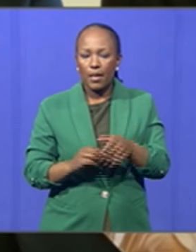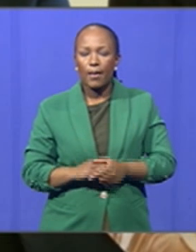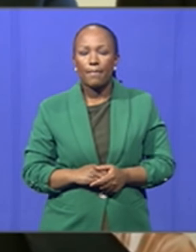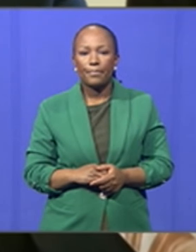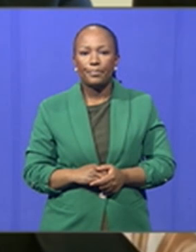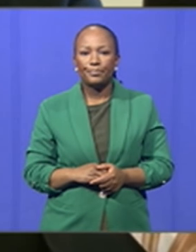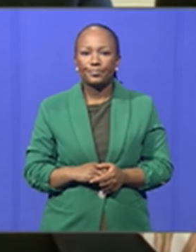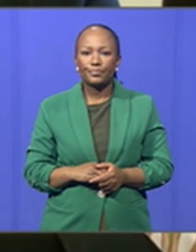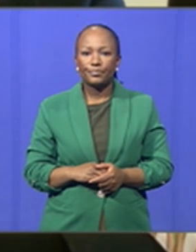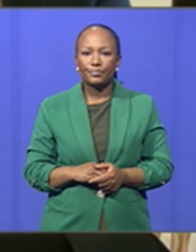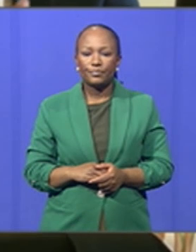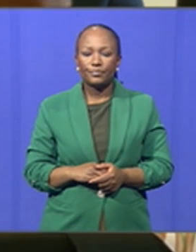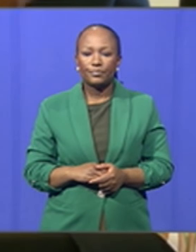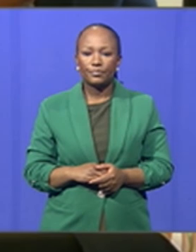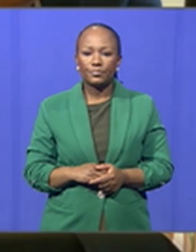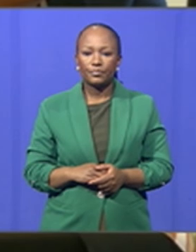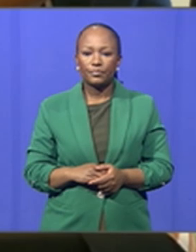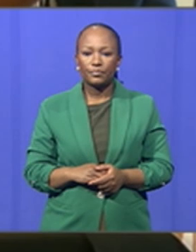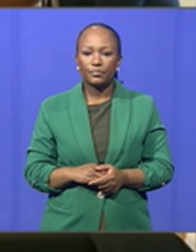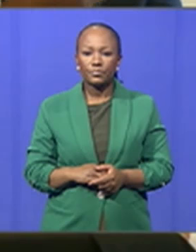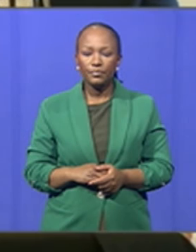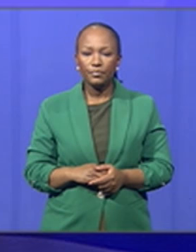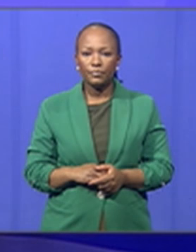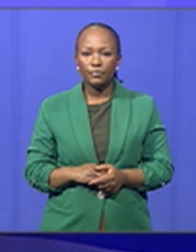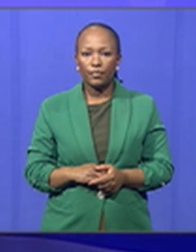tsa SABC Makgoba Skloof.